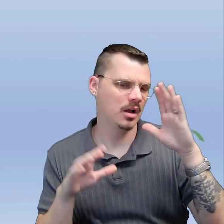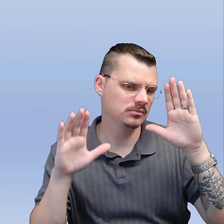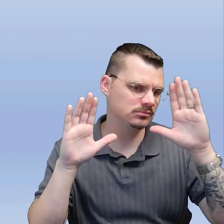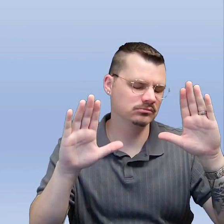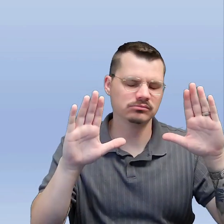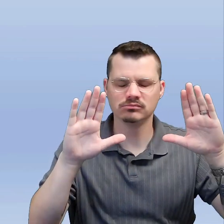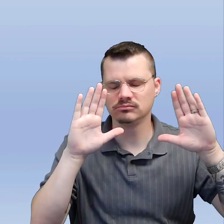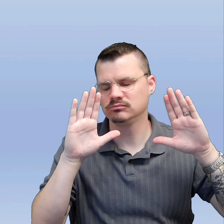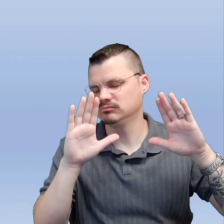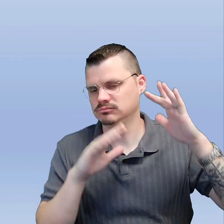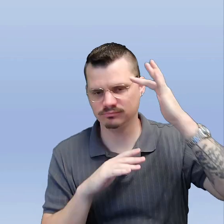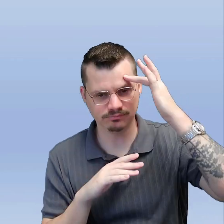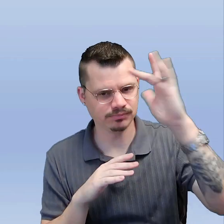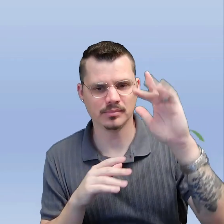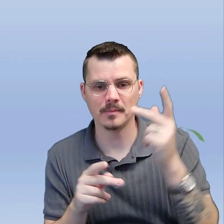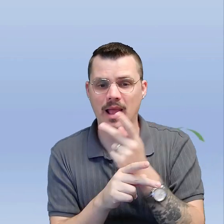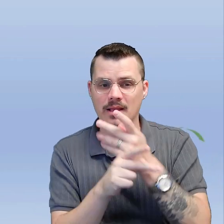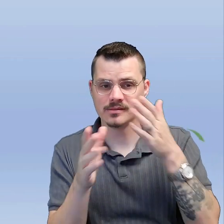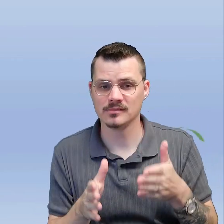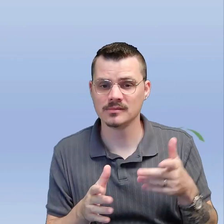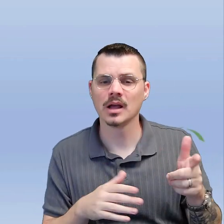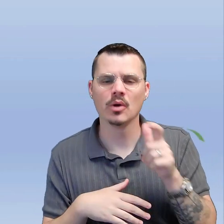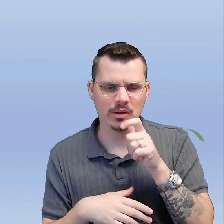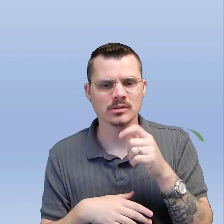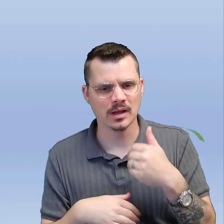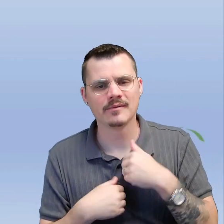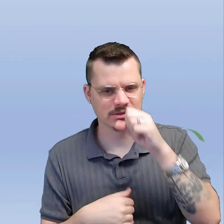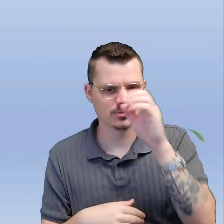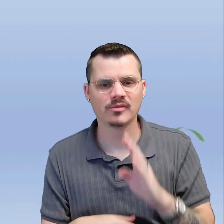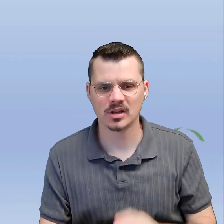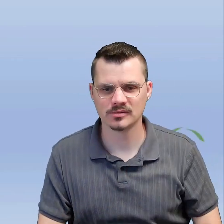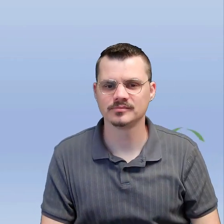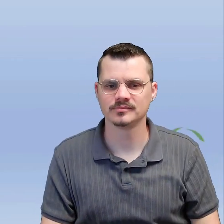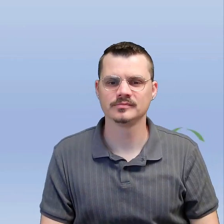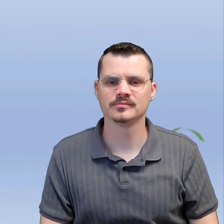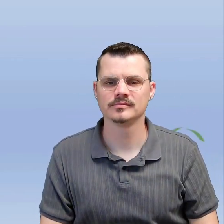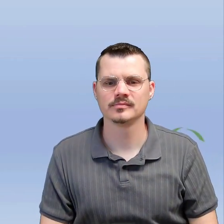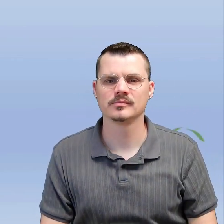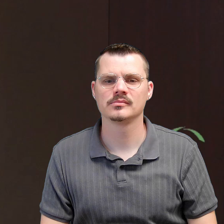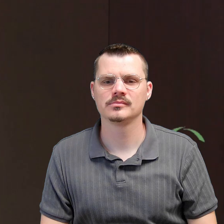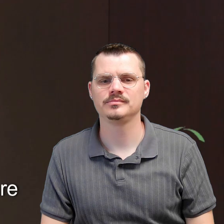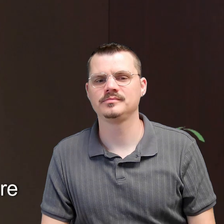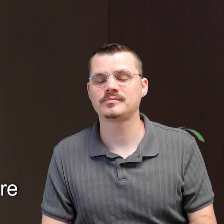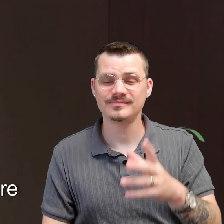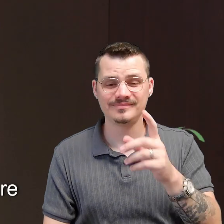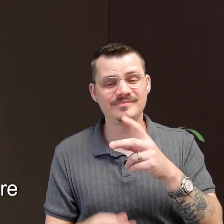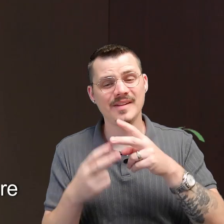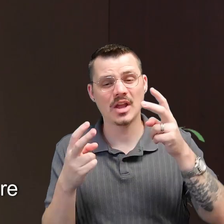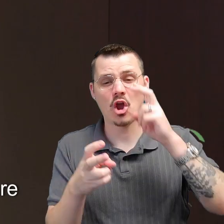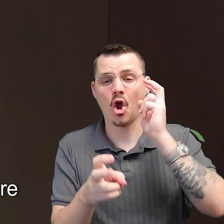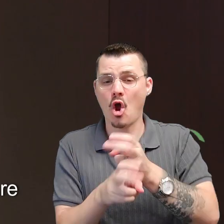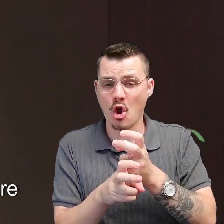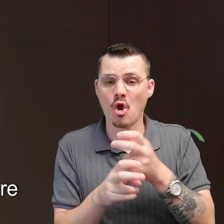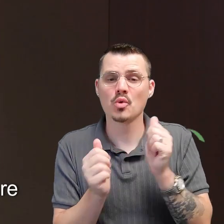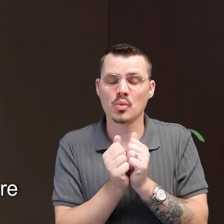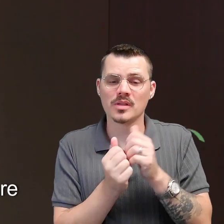stupendous, brilliant mathematician who had schizophrenia. And very, very hard with some of